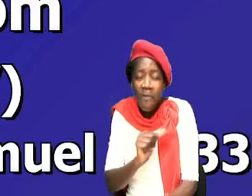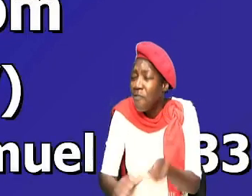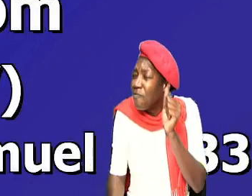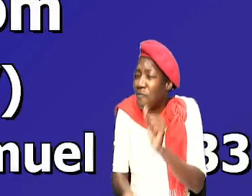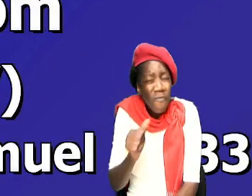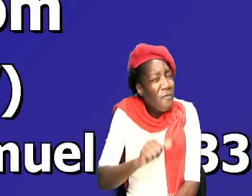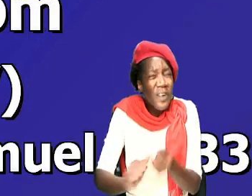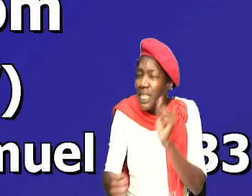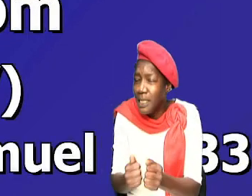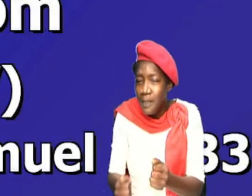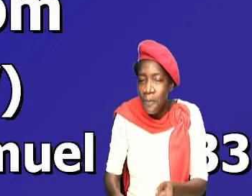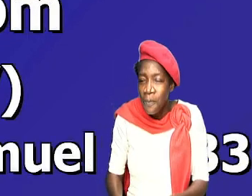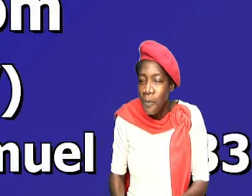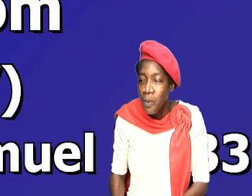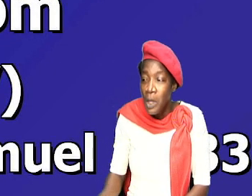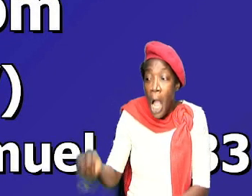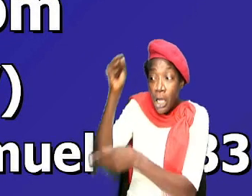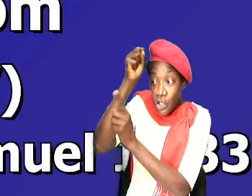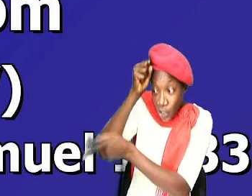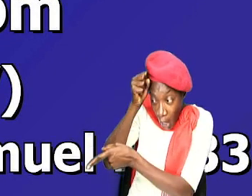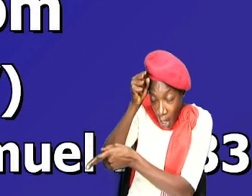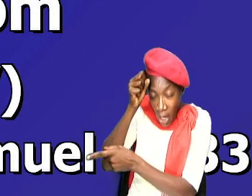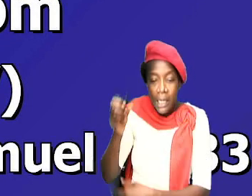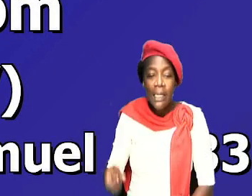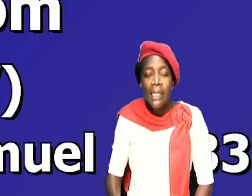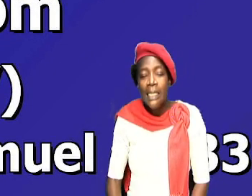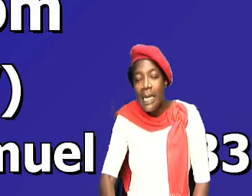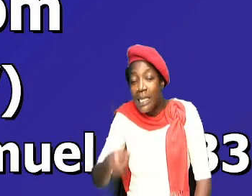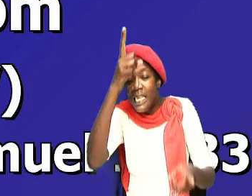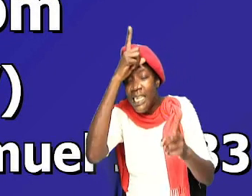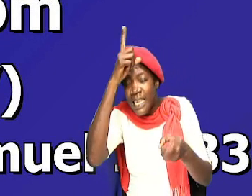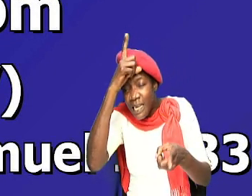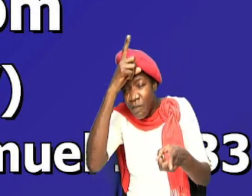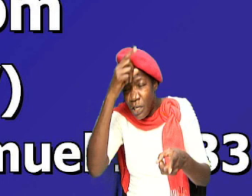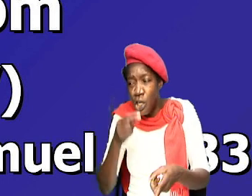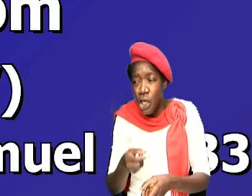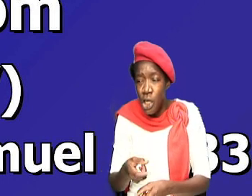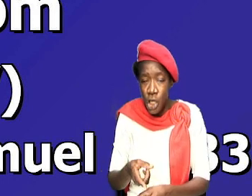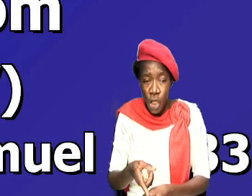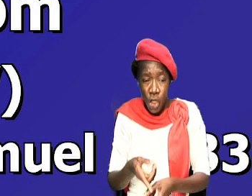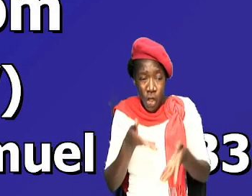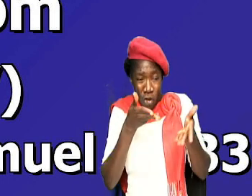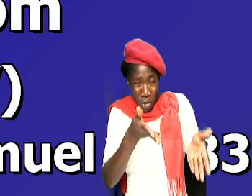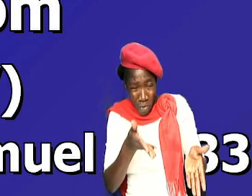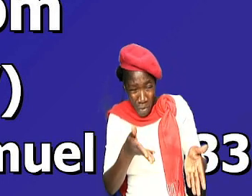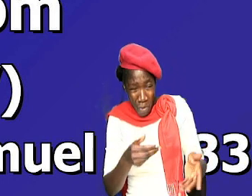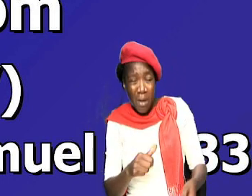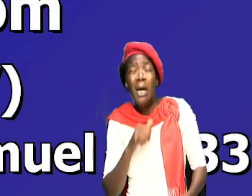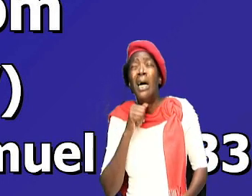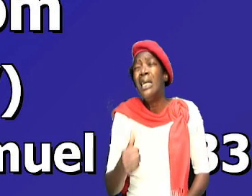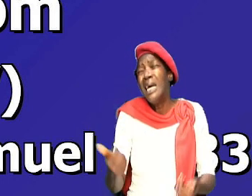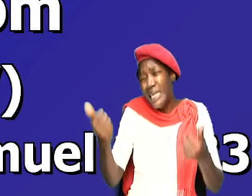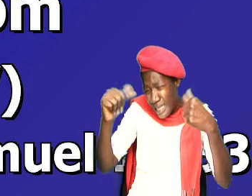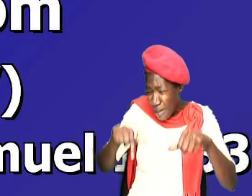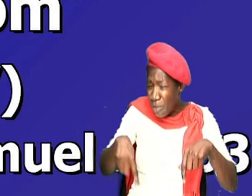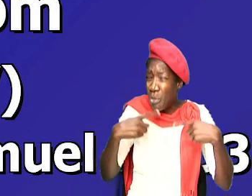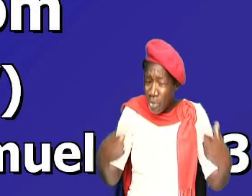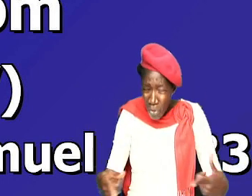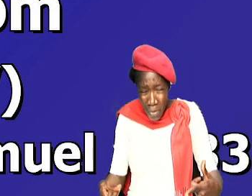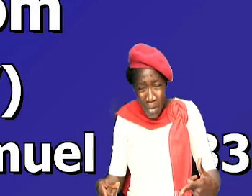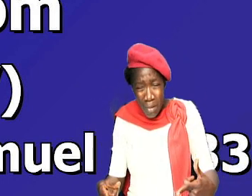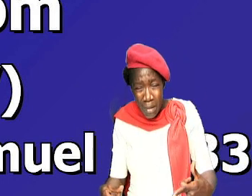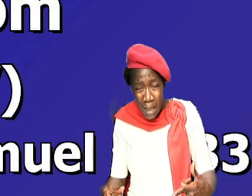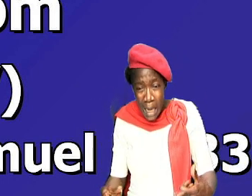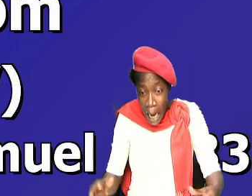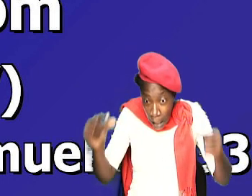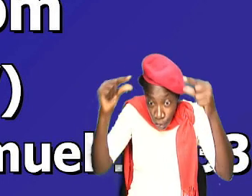Saul, and Saul said to David, thou art not able to go against this Philistine to fight with him.